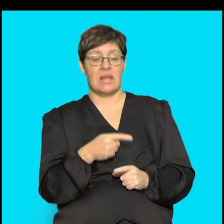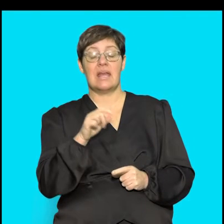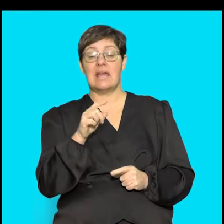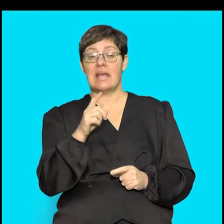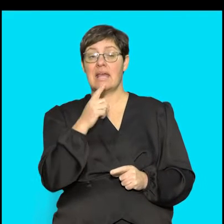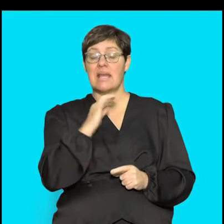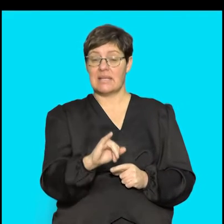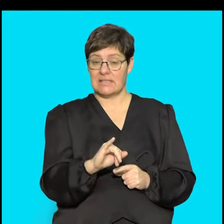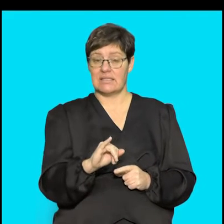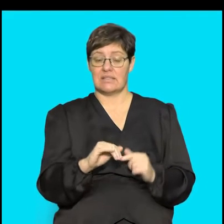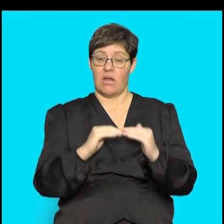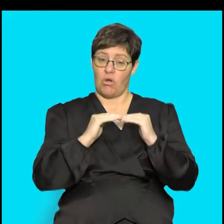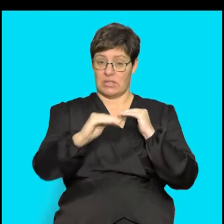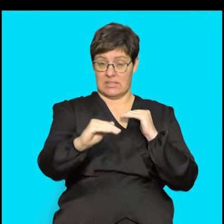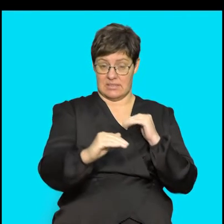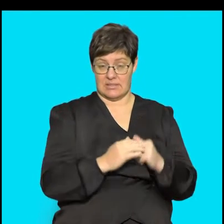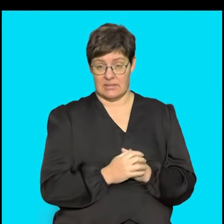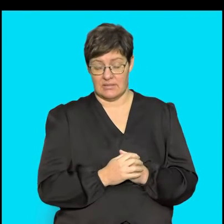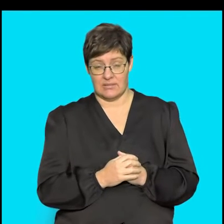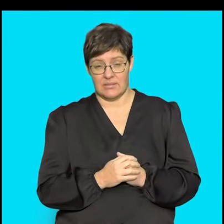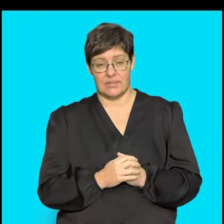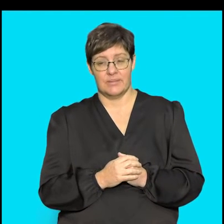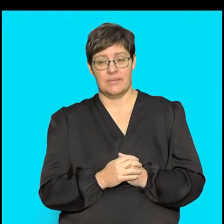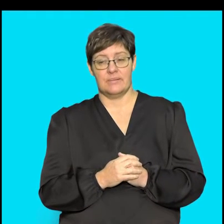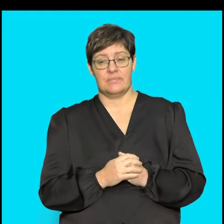concentration is constant.